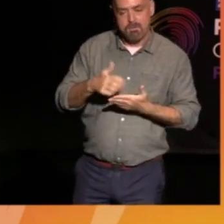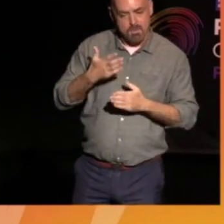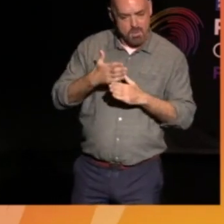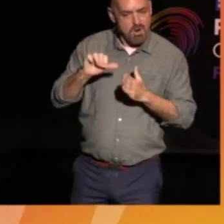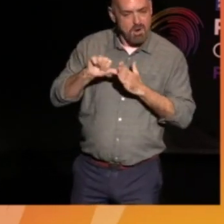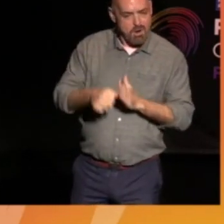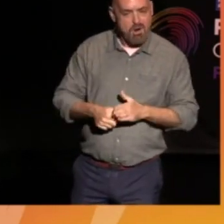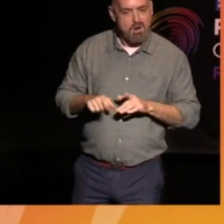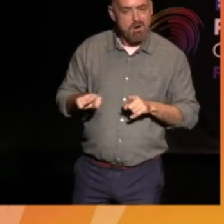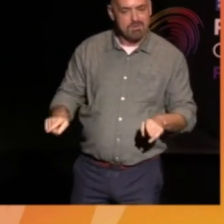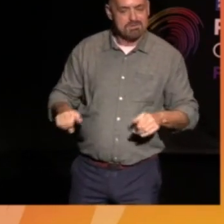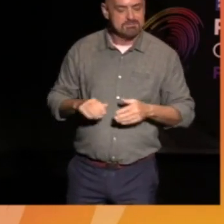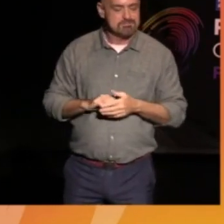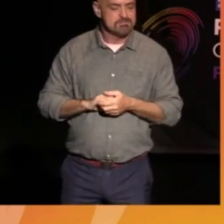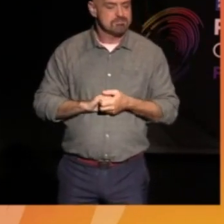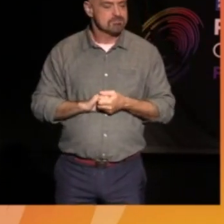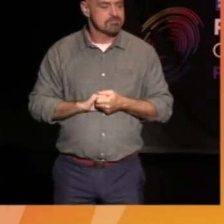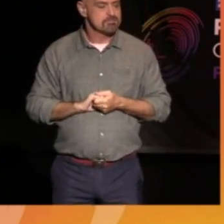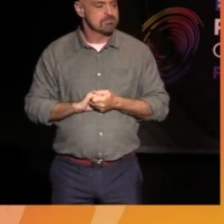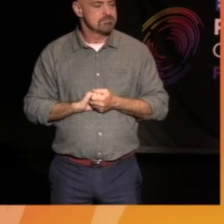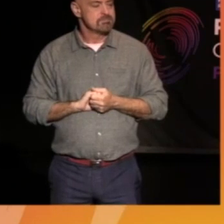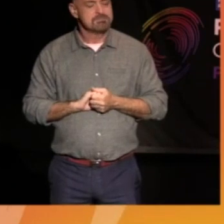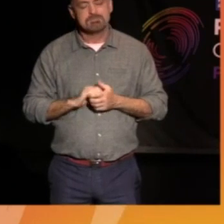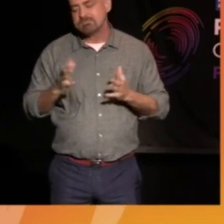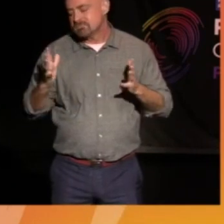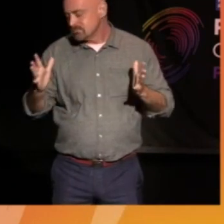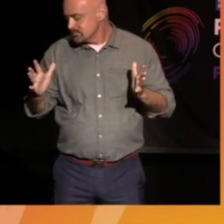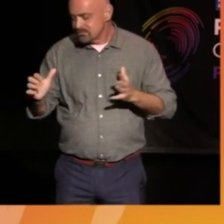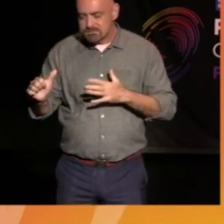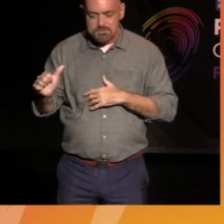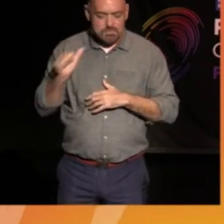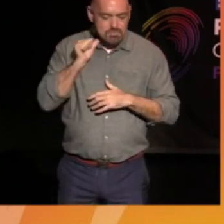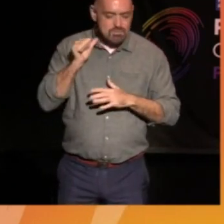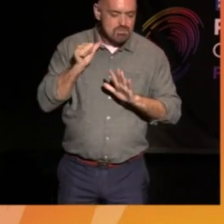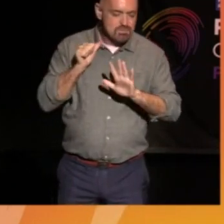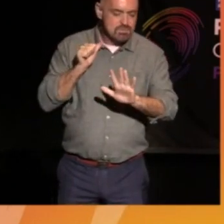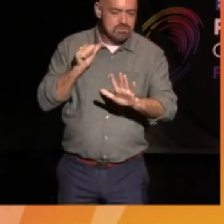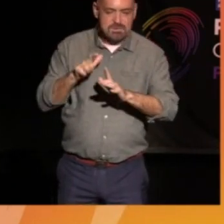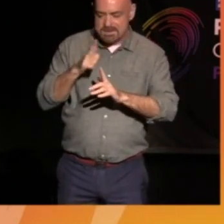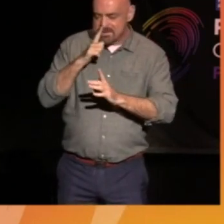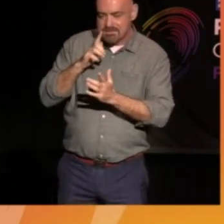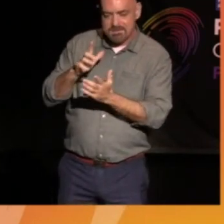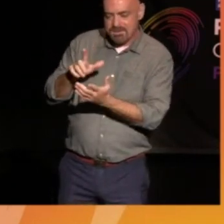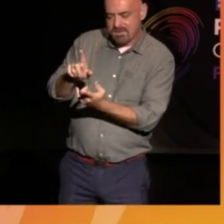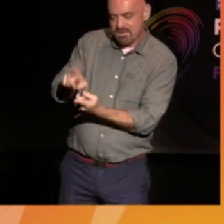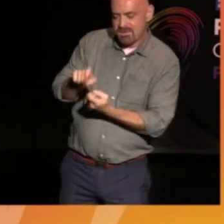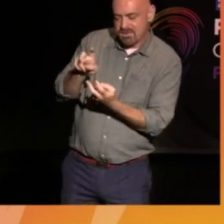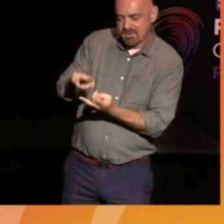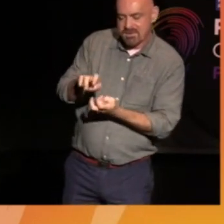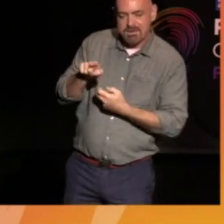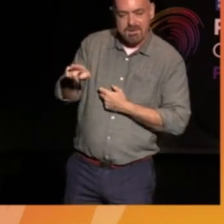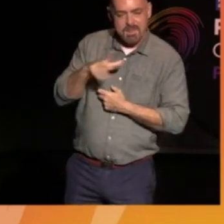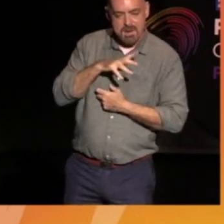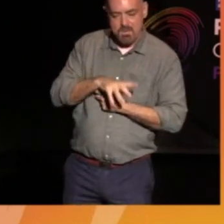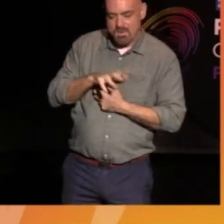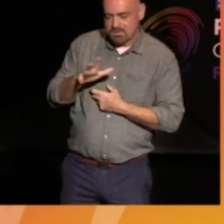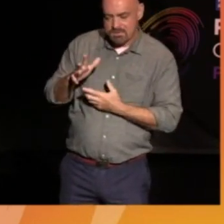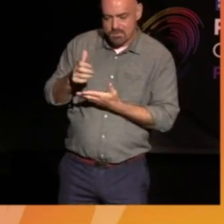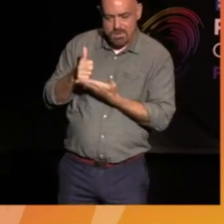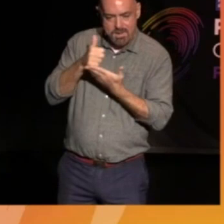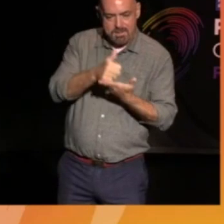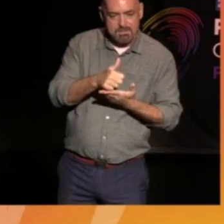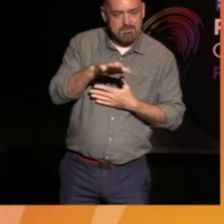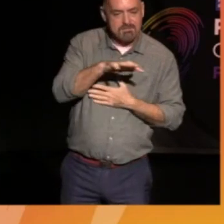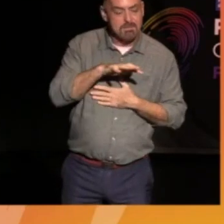hard. And, that's what's so cruel, really. They're very easy to exploit. And, of course, they love their family, and I'm sure you did.